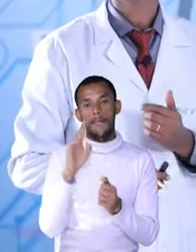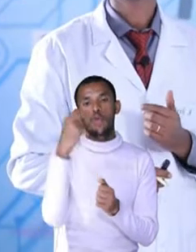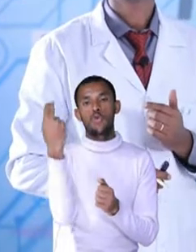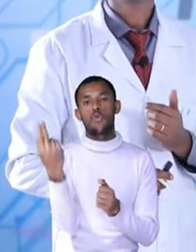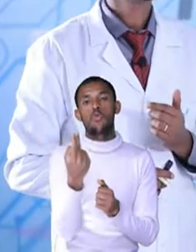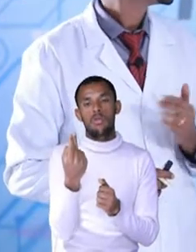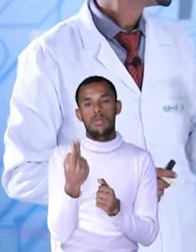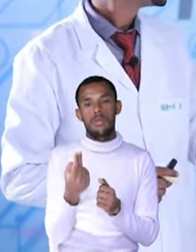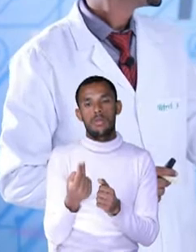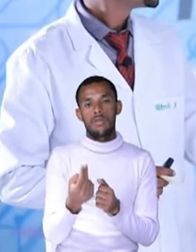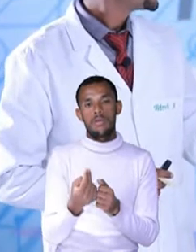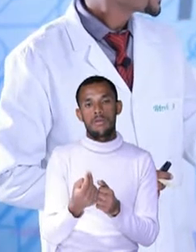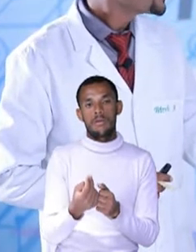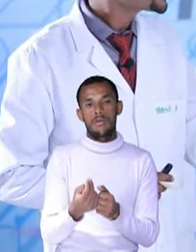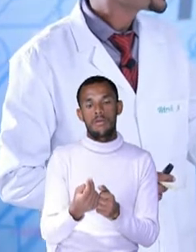used